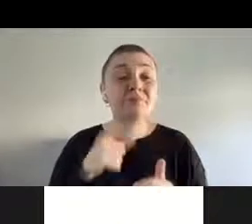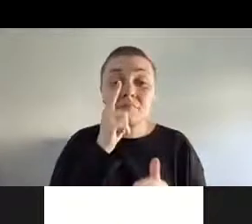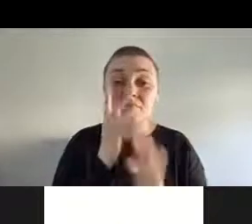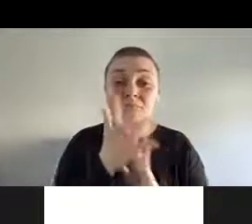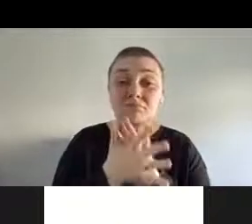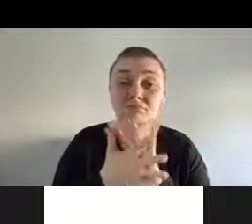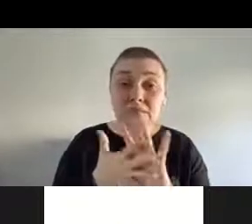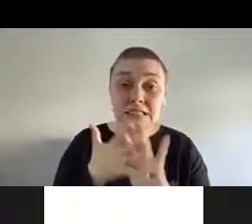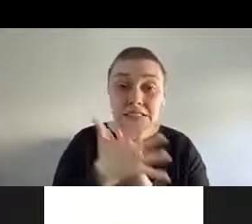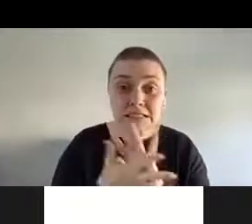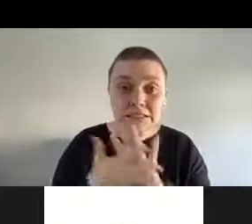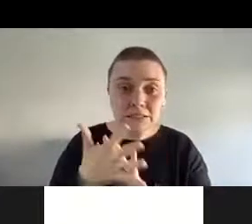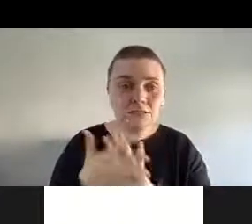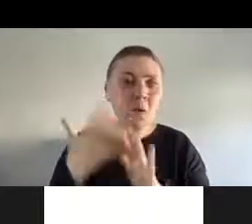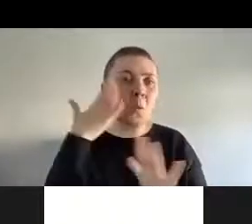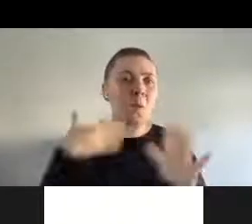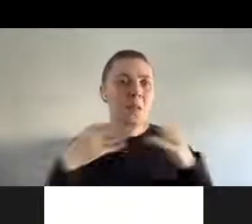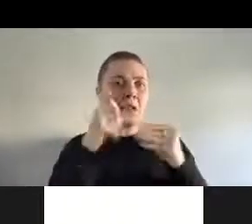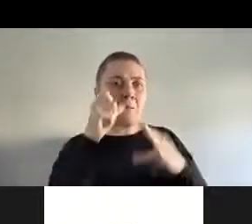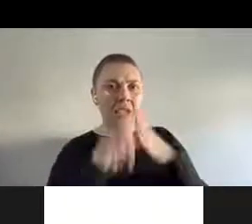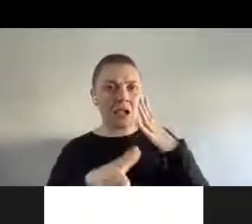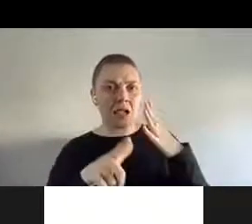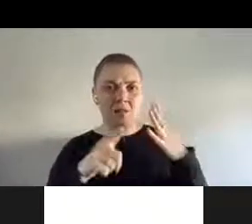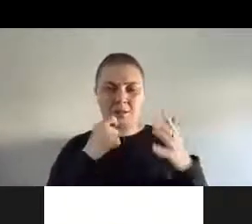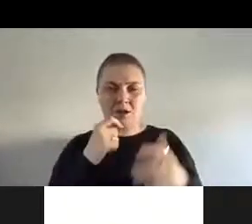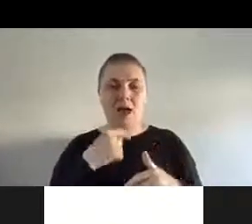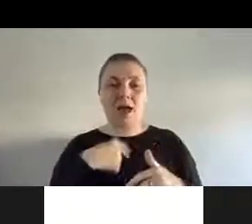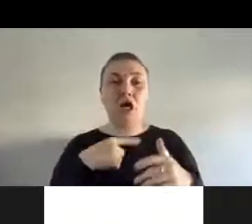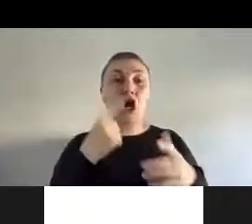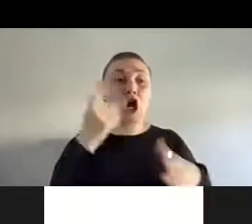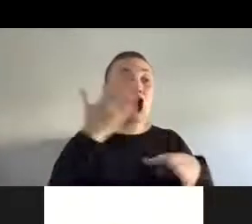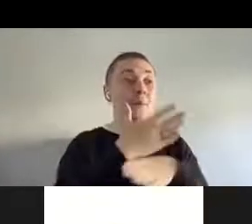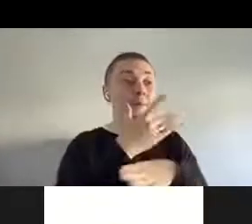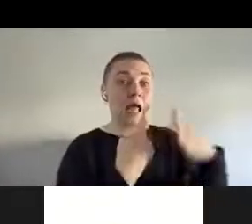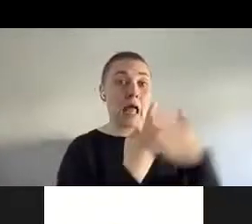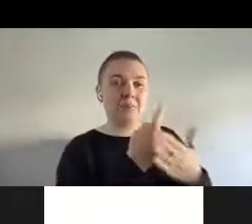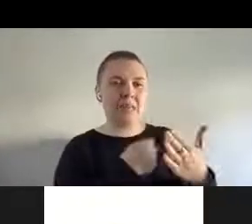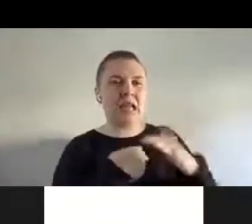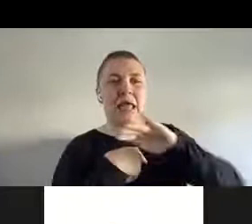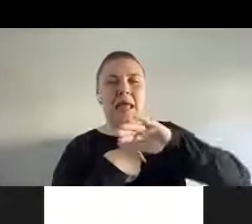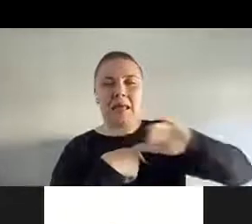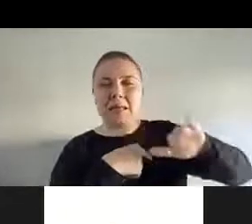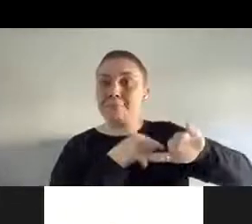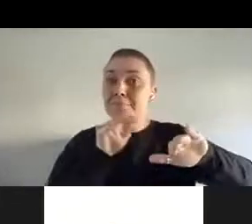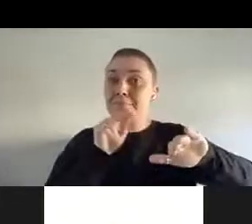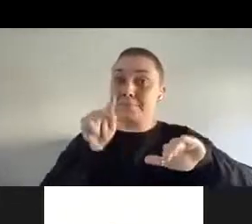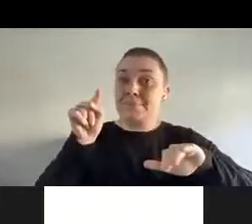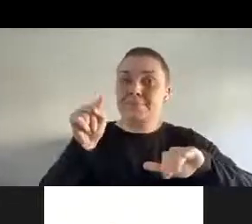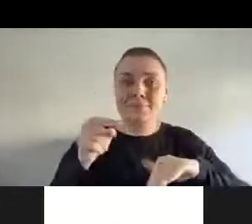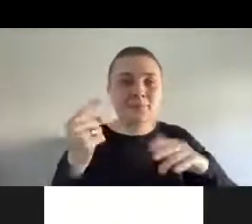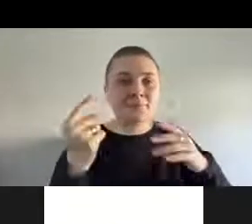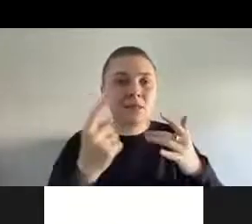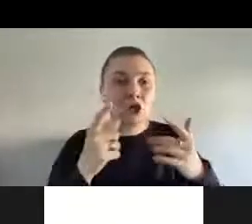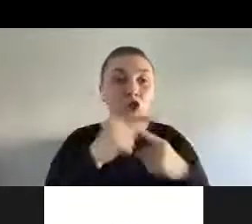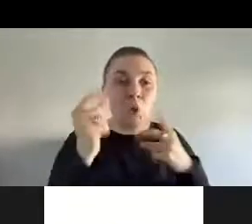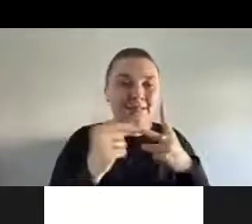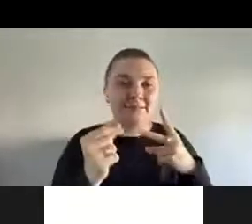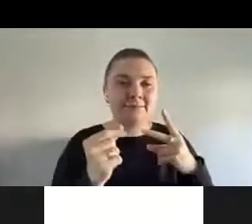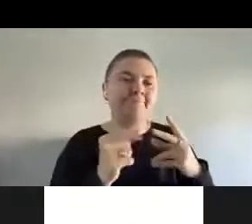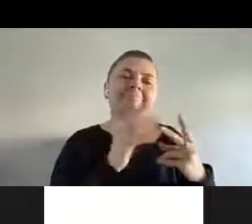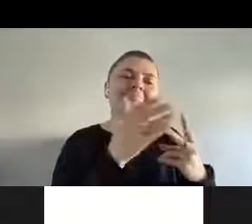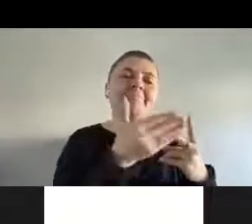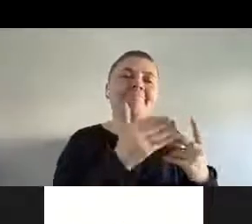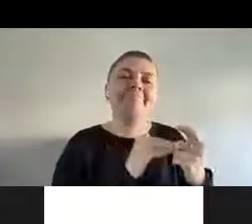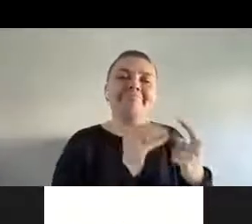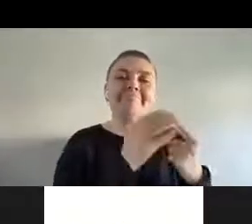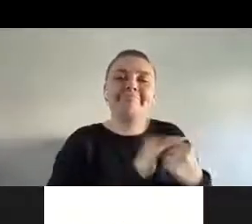that not only women with disabilities might be overlooked for opportunities, but they might have choices taken away from them. And it also